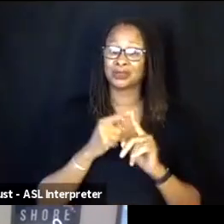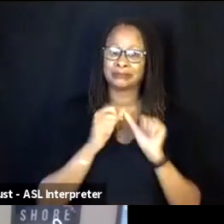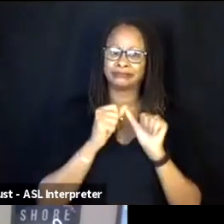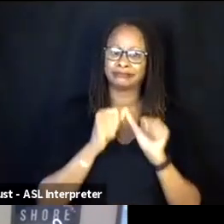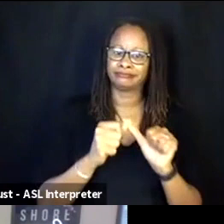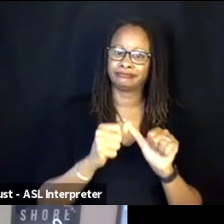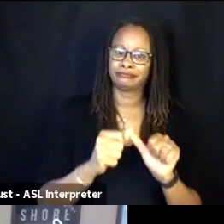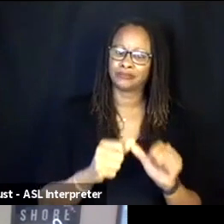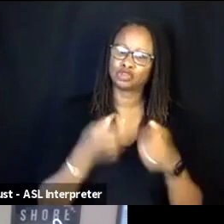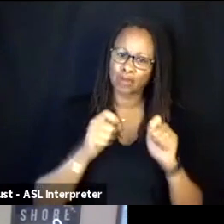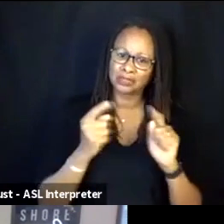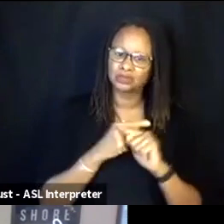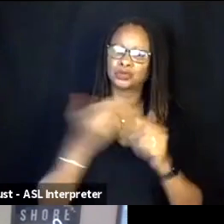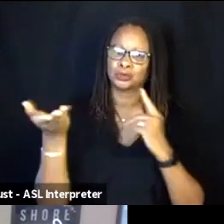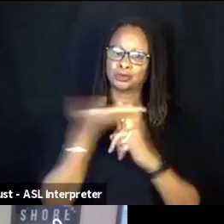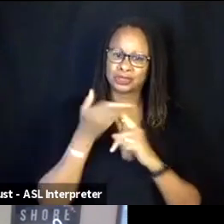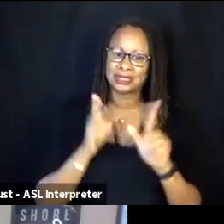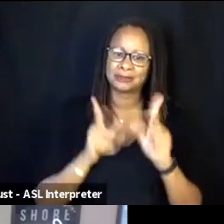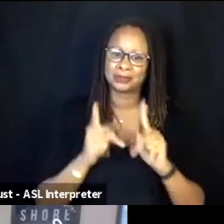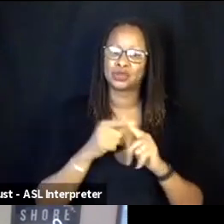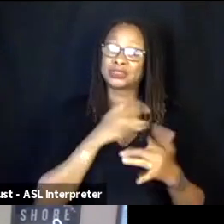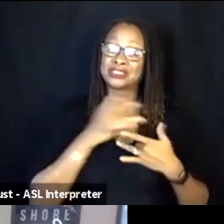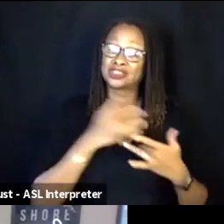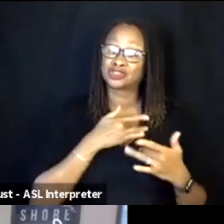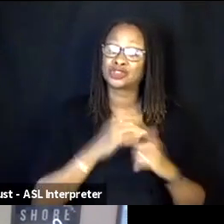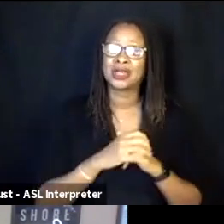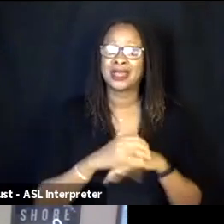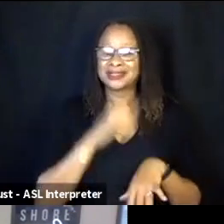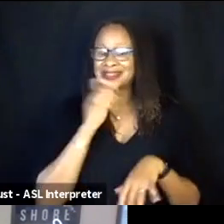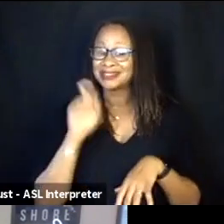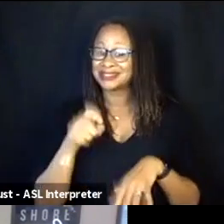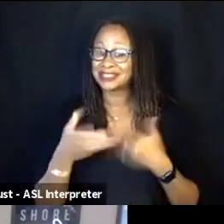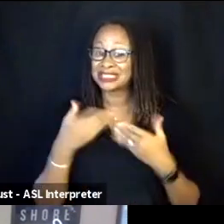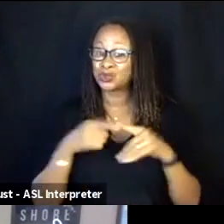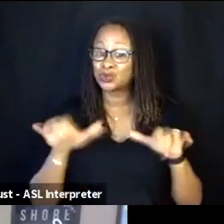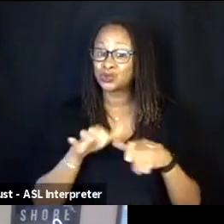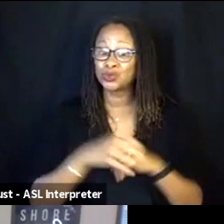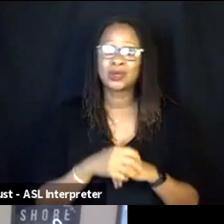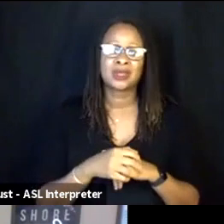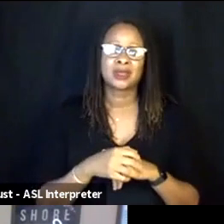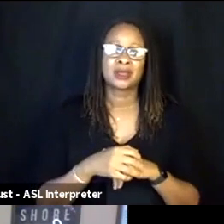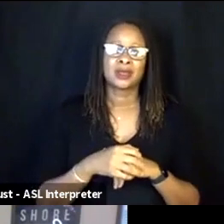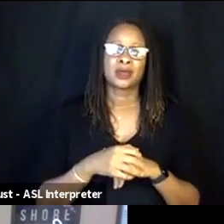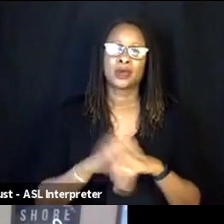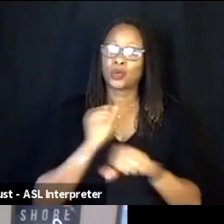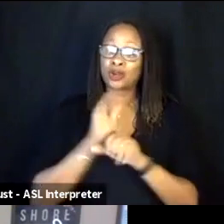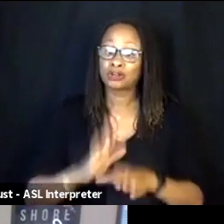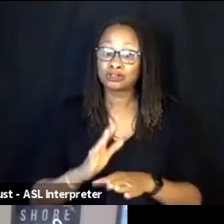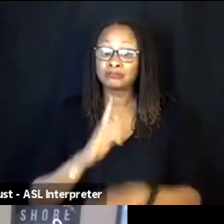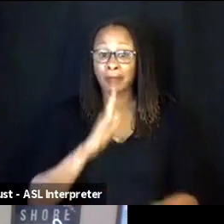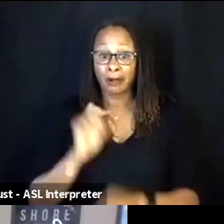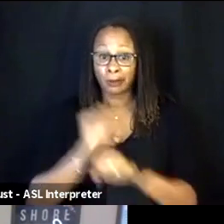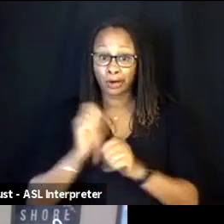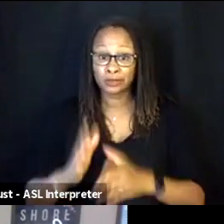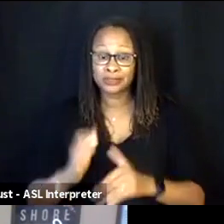trying to persuade people to consider, and it's not necessarily easy to do, but it's that workers are workers, and in the